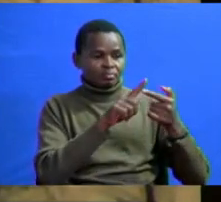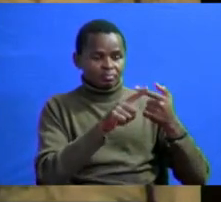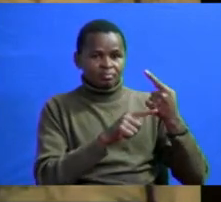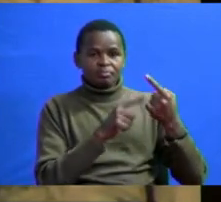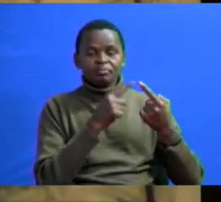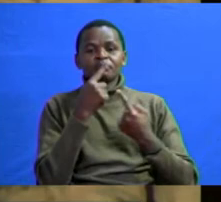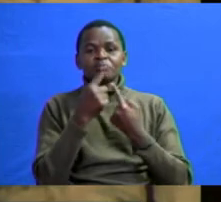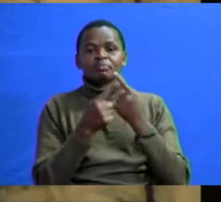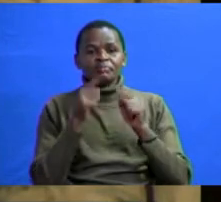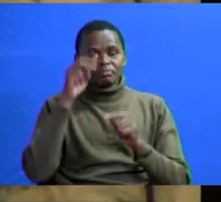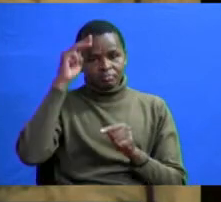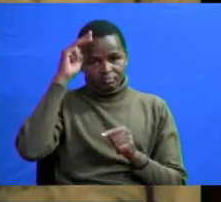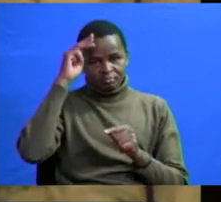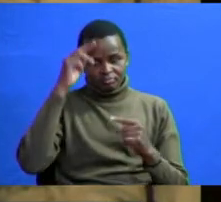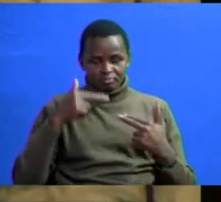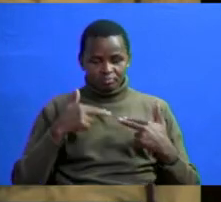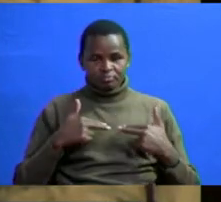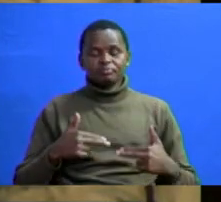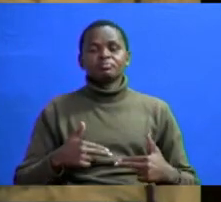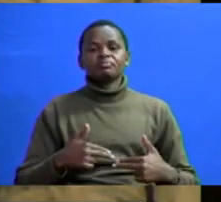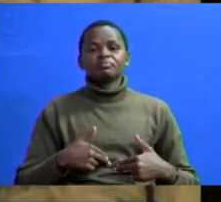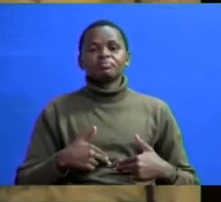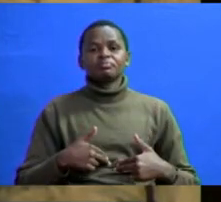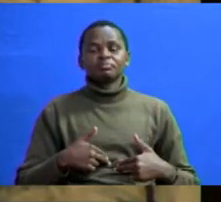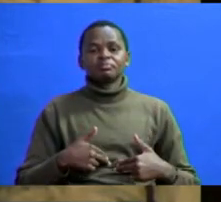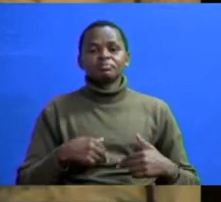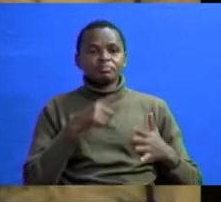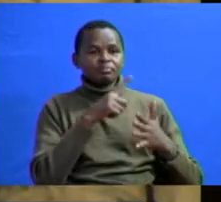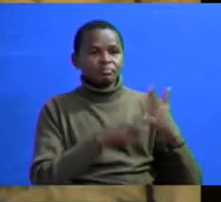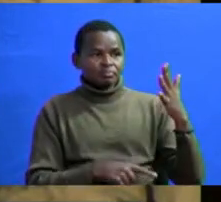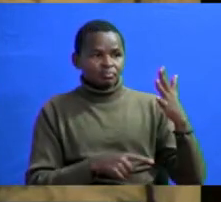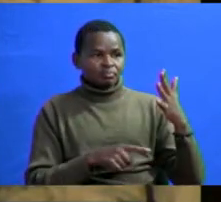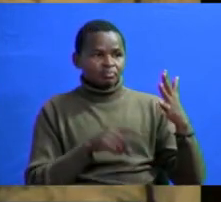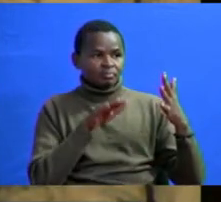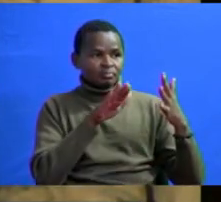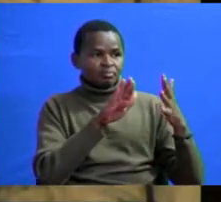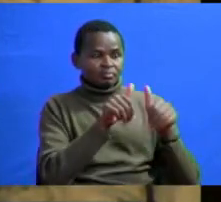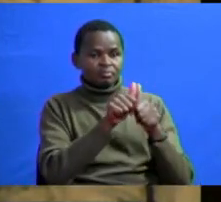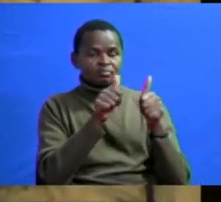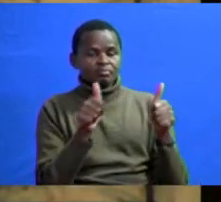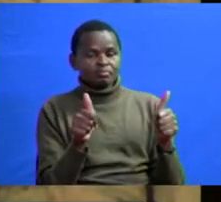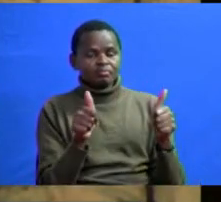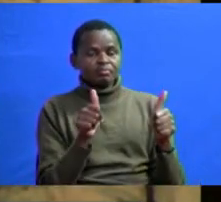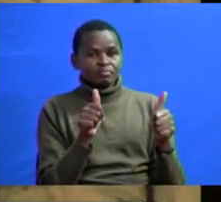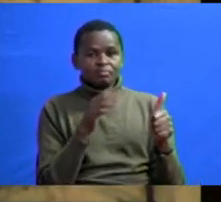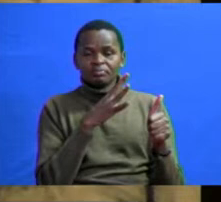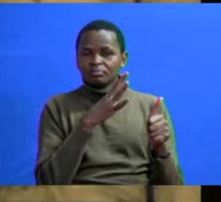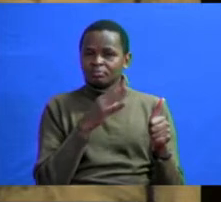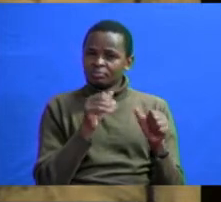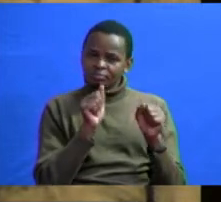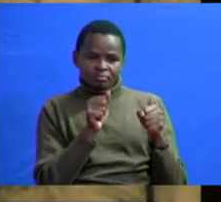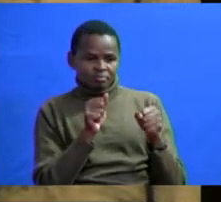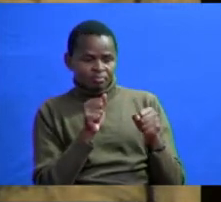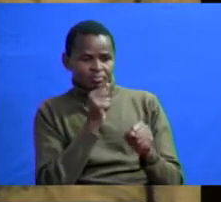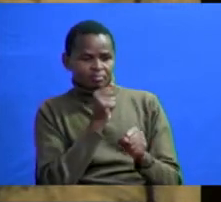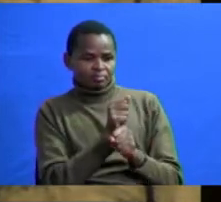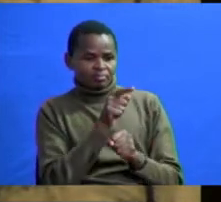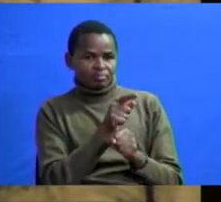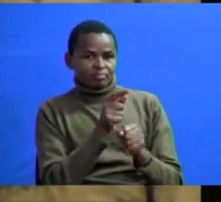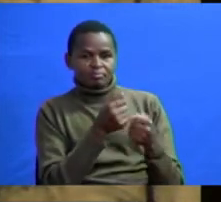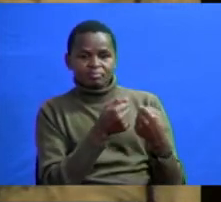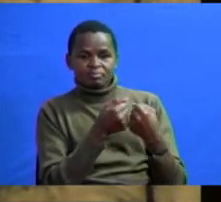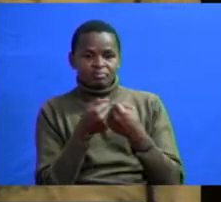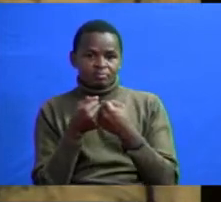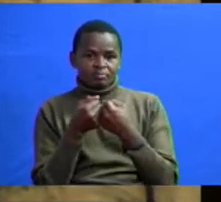talk about mental health, what is your state of wellness, yeah? And are you able to deal with these challenges, as